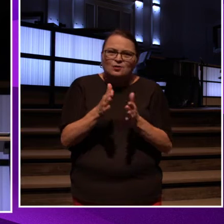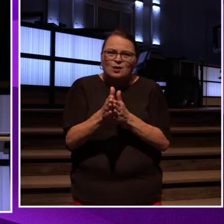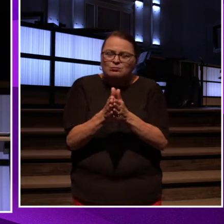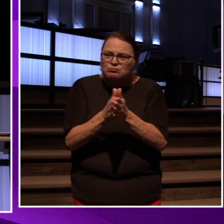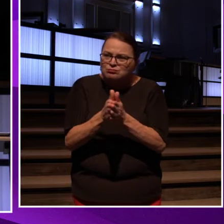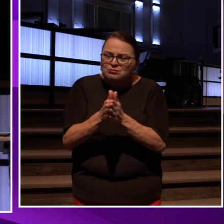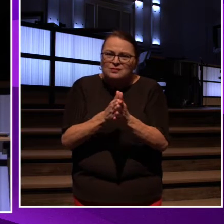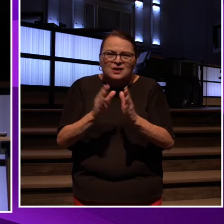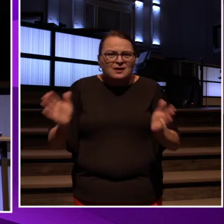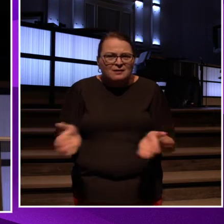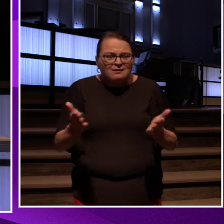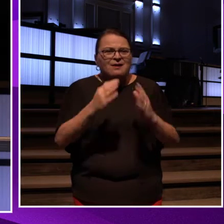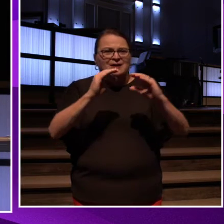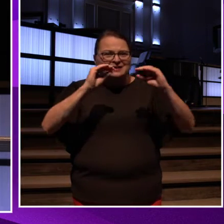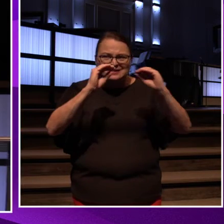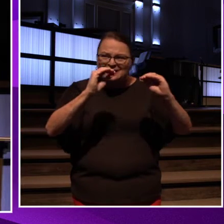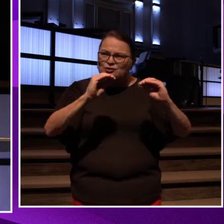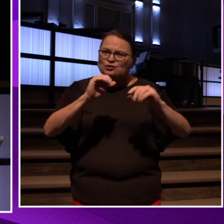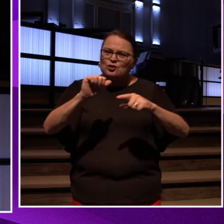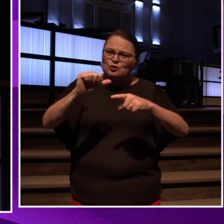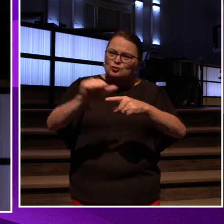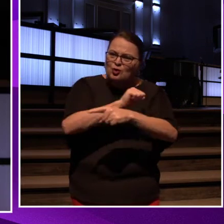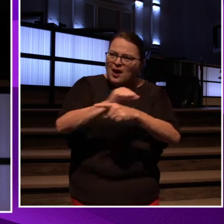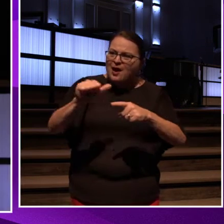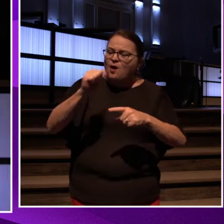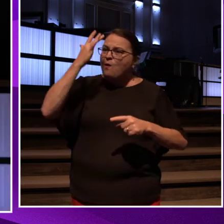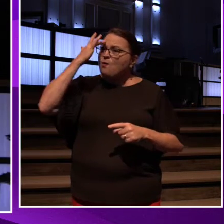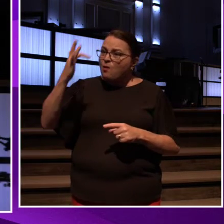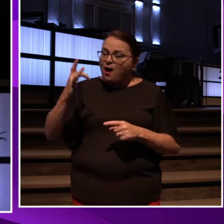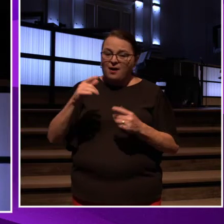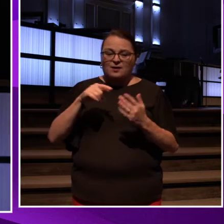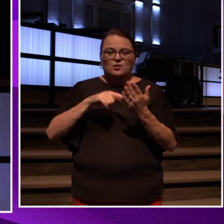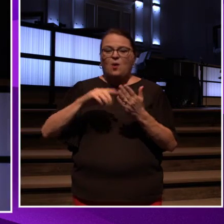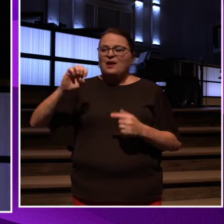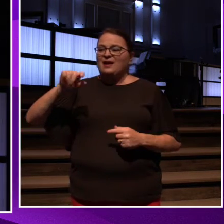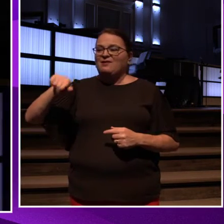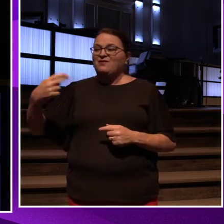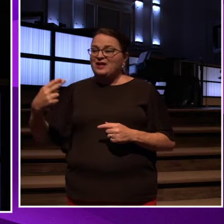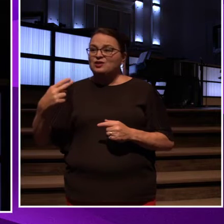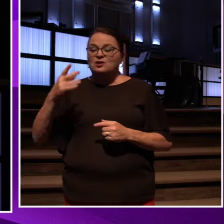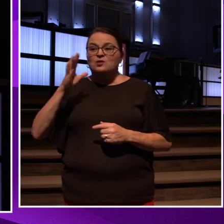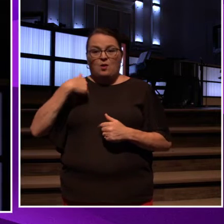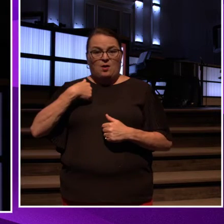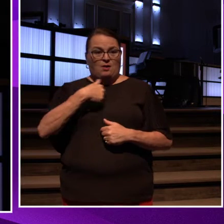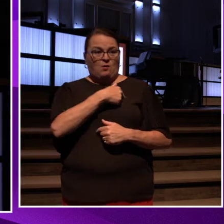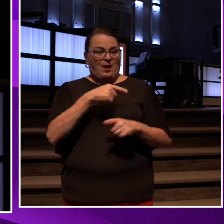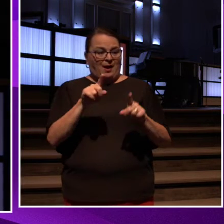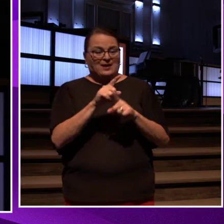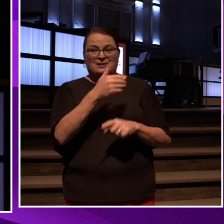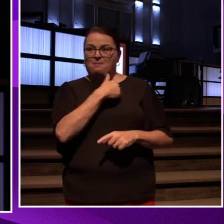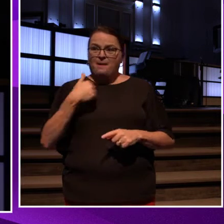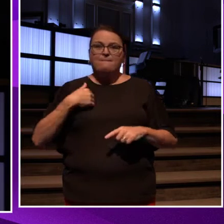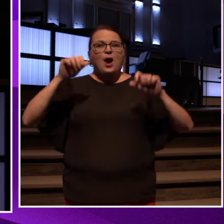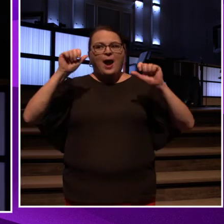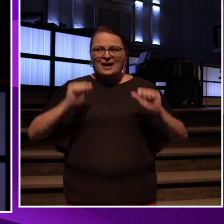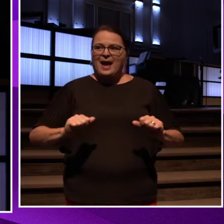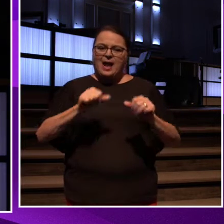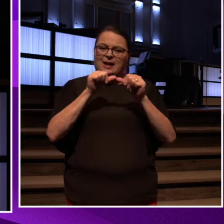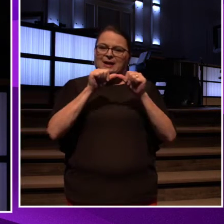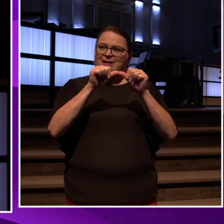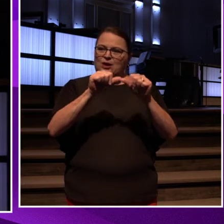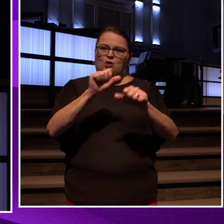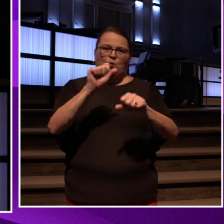to teach you, to train you. Why? So according to Ephesians, so you as the members can go do the work of